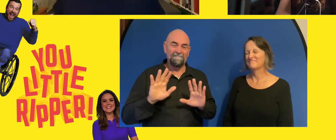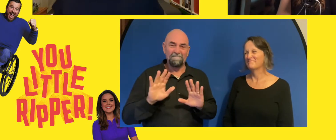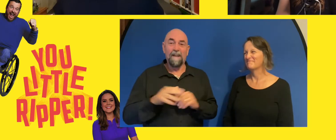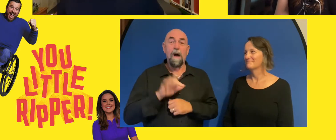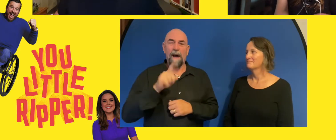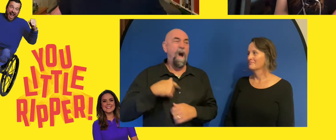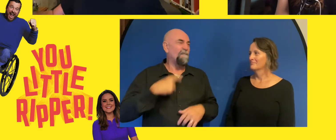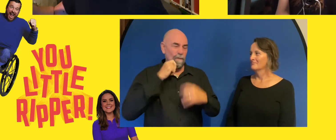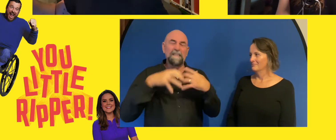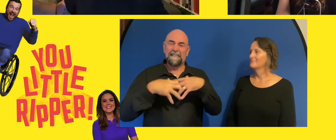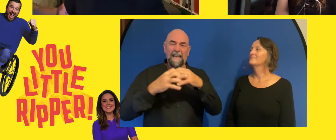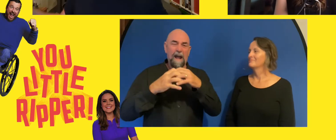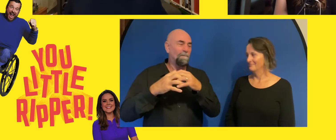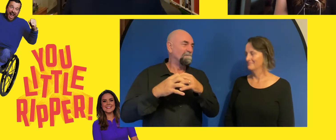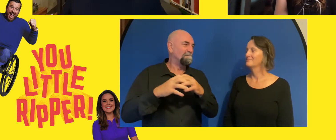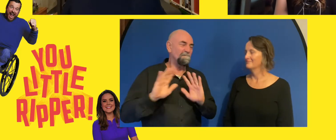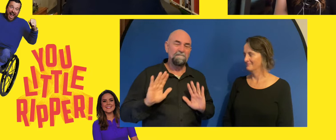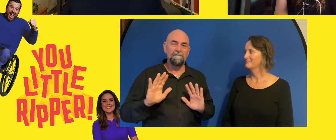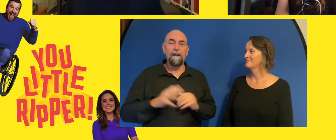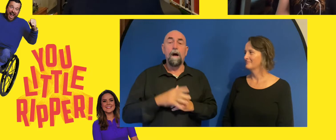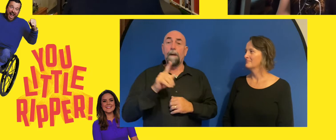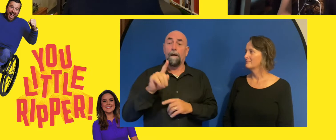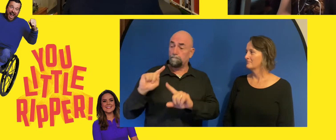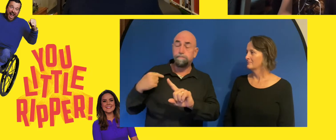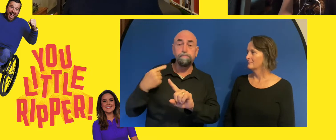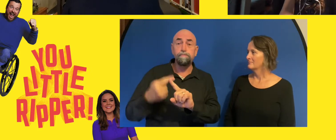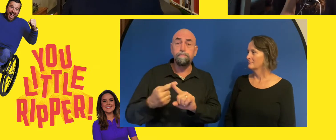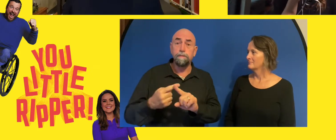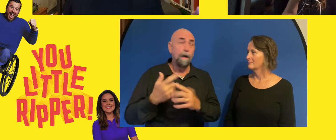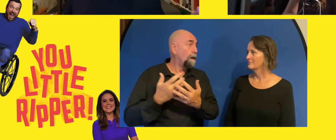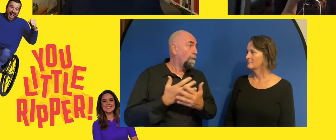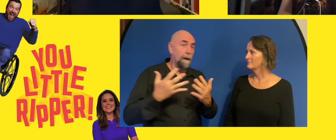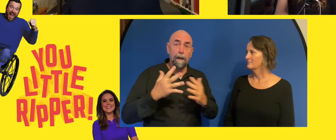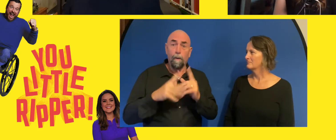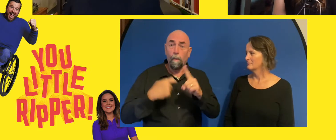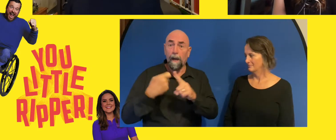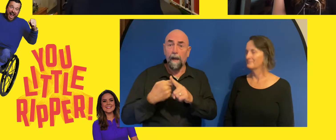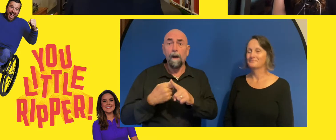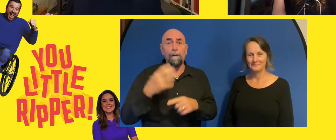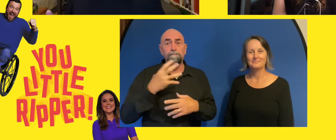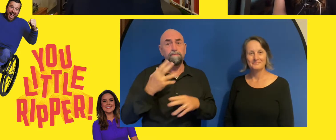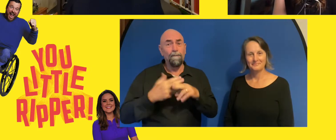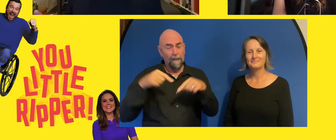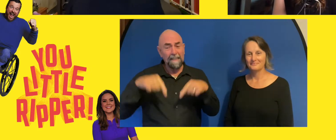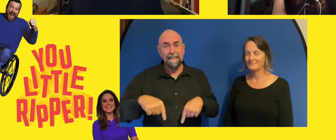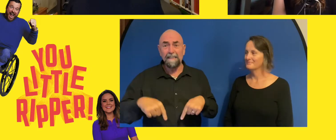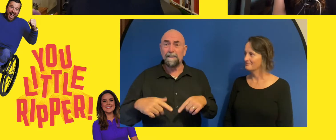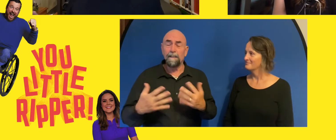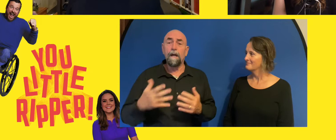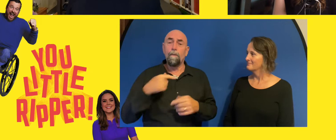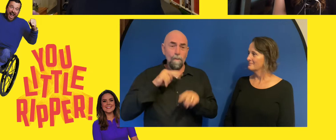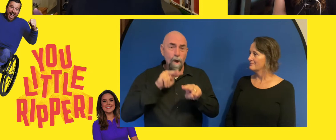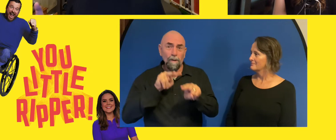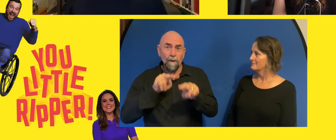you. It has been a huge week for us here at You Little Ripper. It's been great watching it, but today we get to